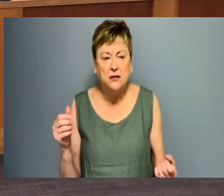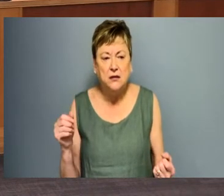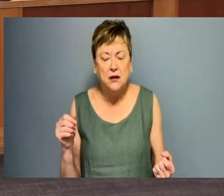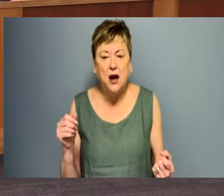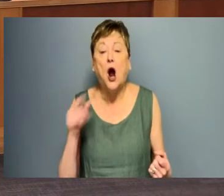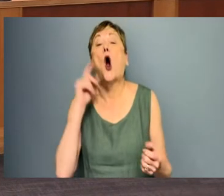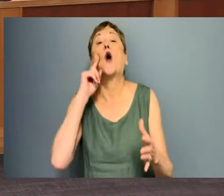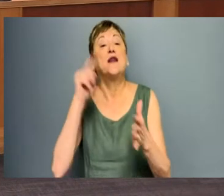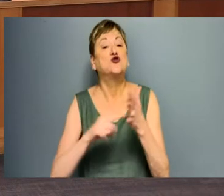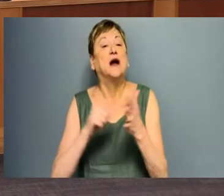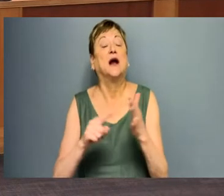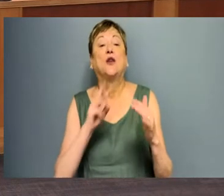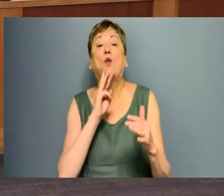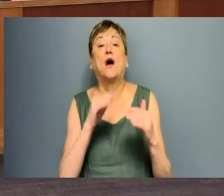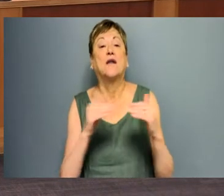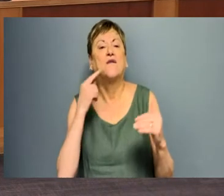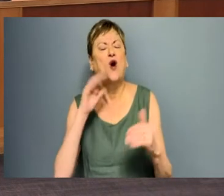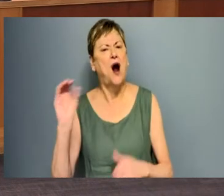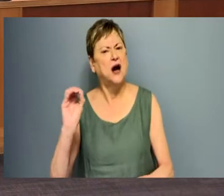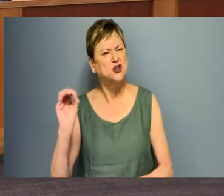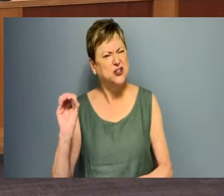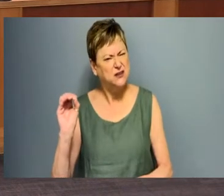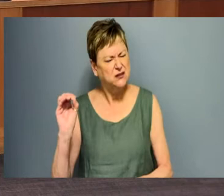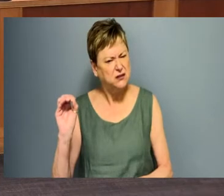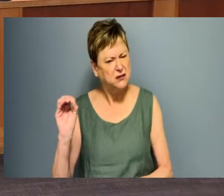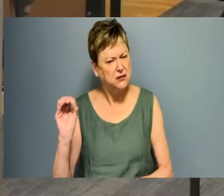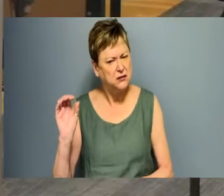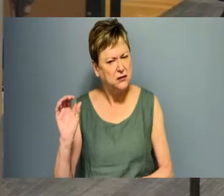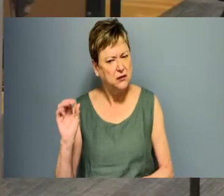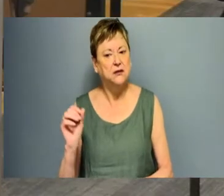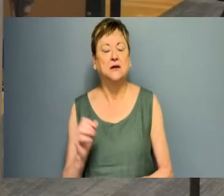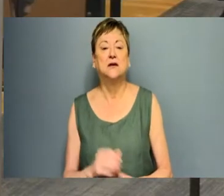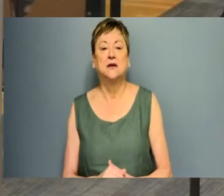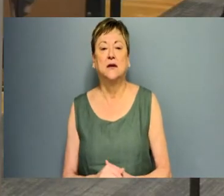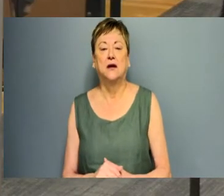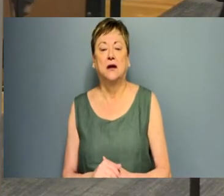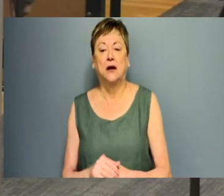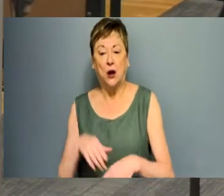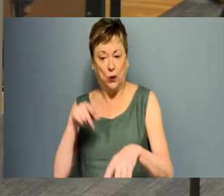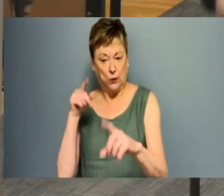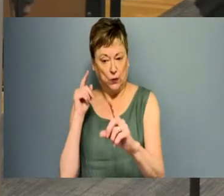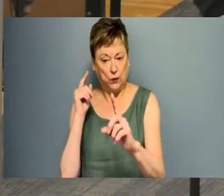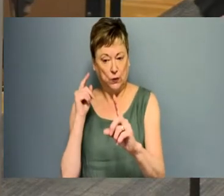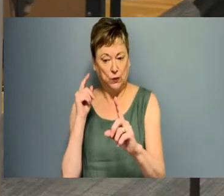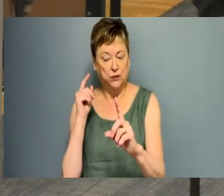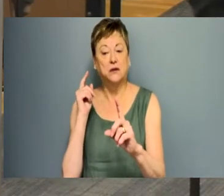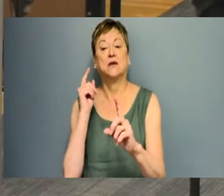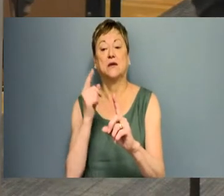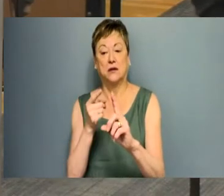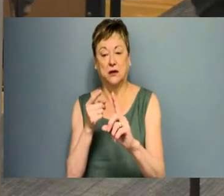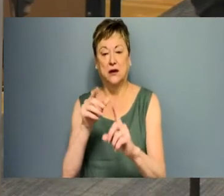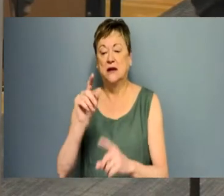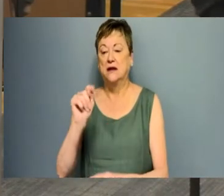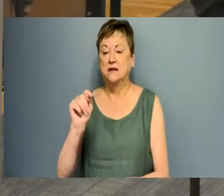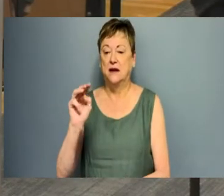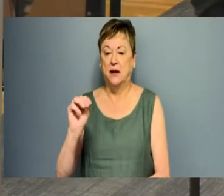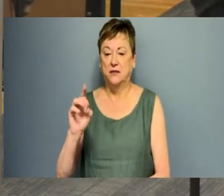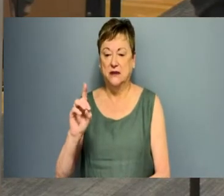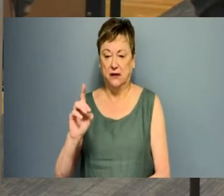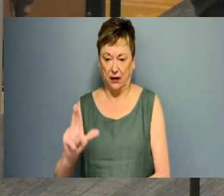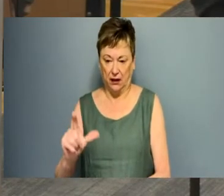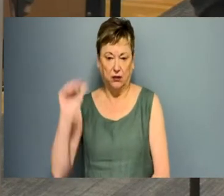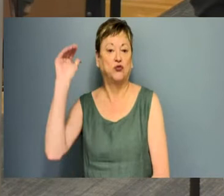Okay. Well, our main goal is to reach our the TMDL reduction so that